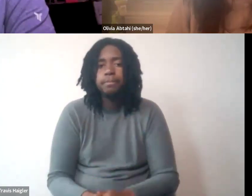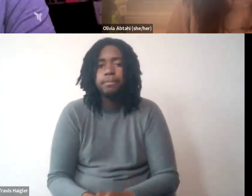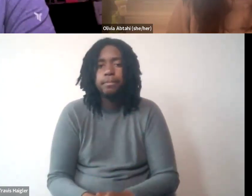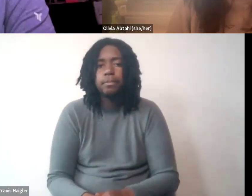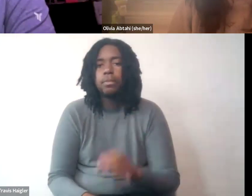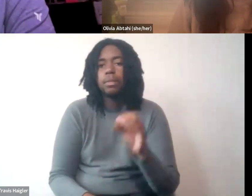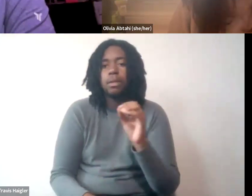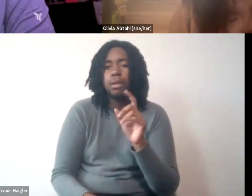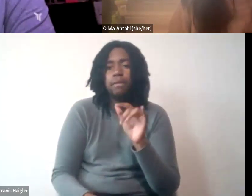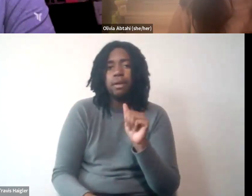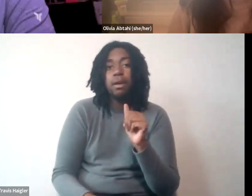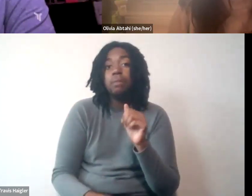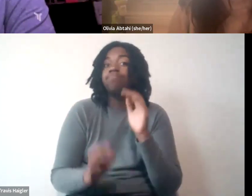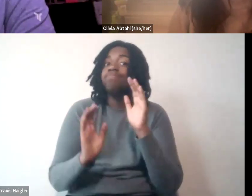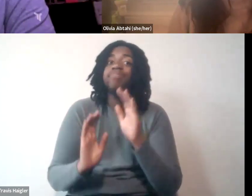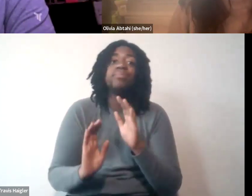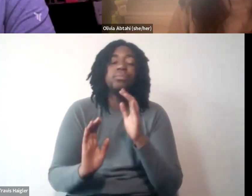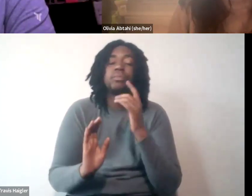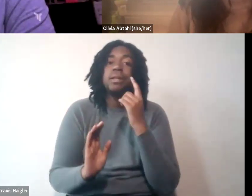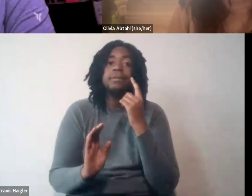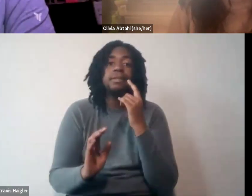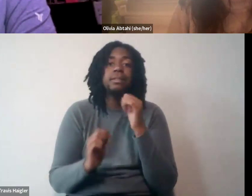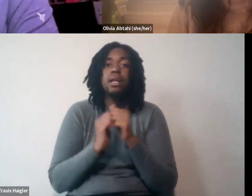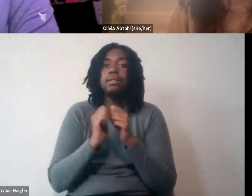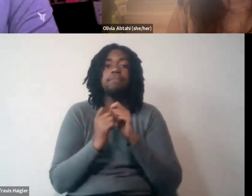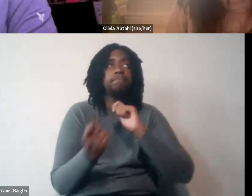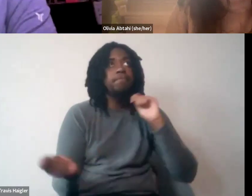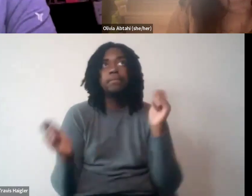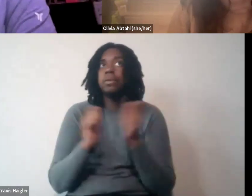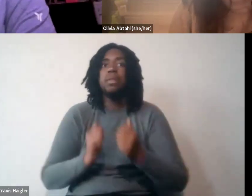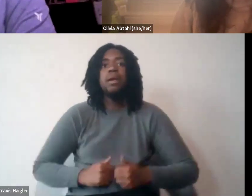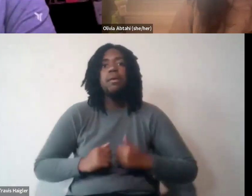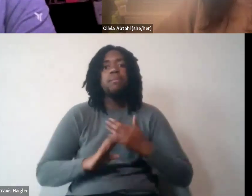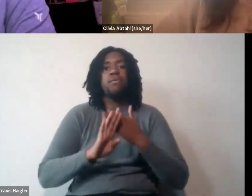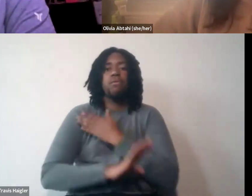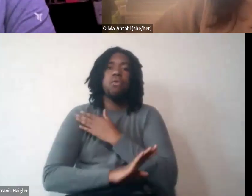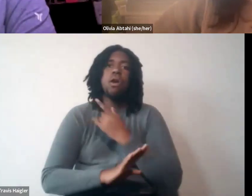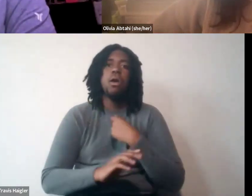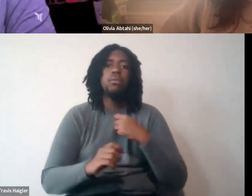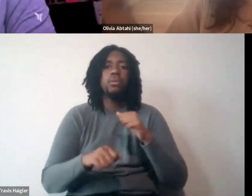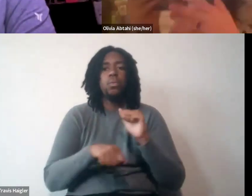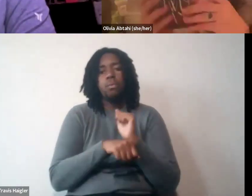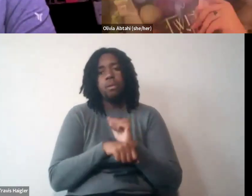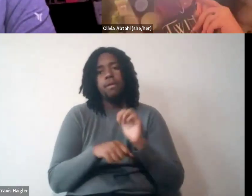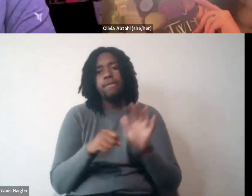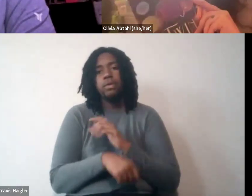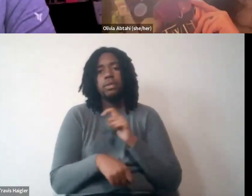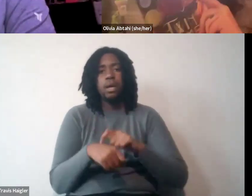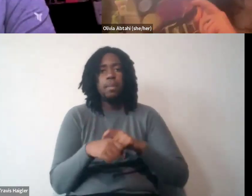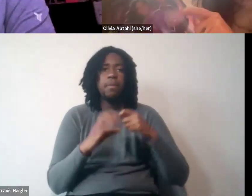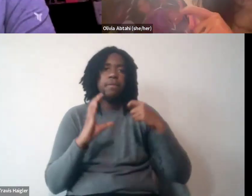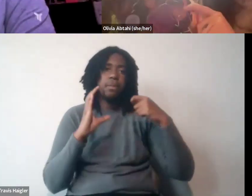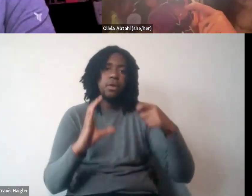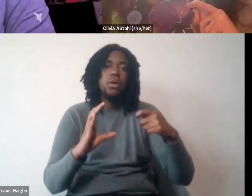This contest changed my life. I was working full-time as a filmmaker. I had queried this book